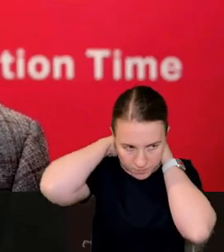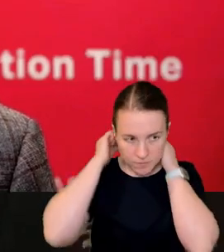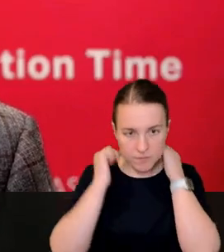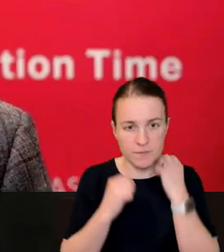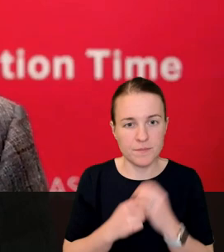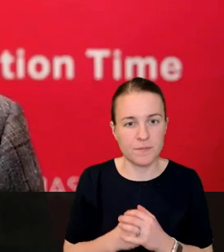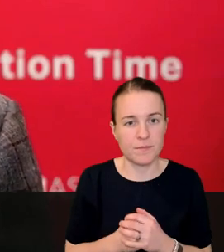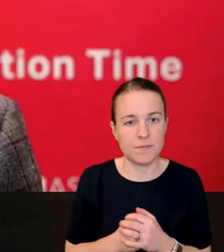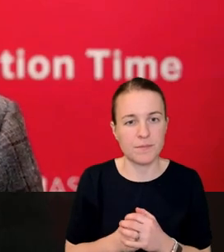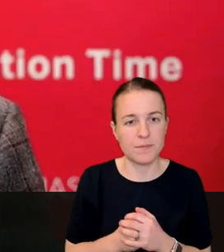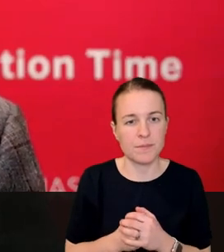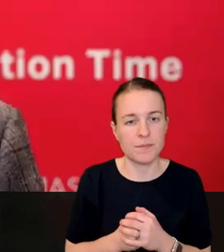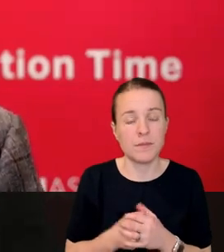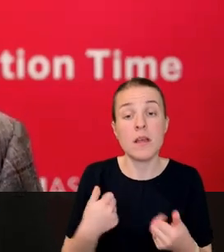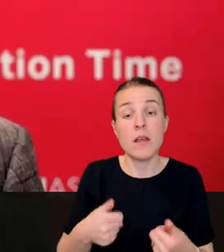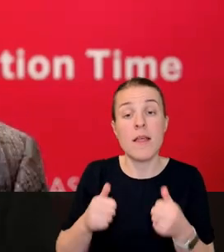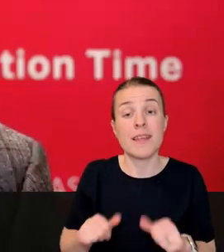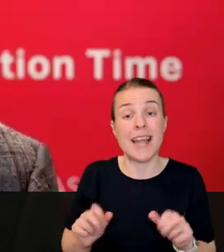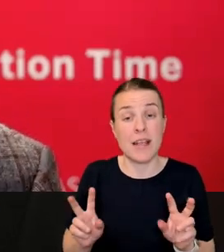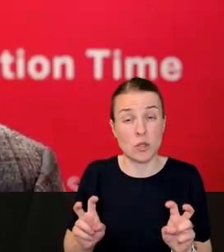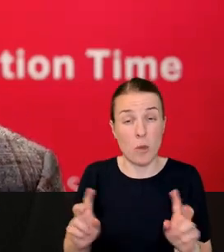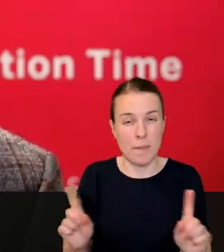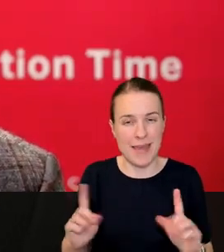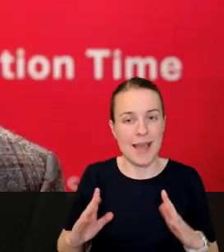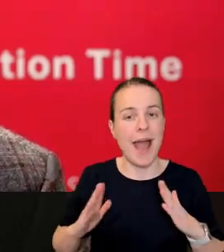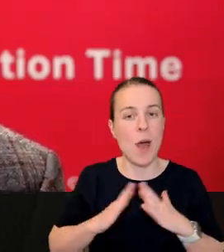So the next section is about housing.